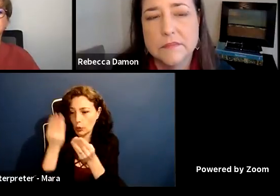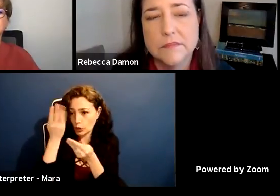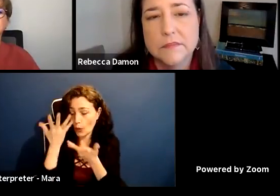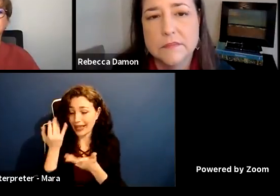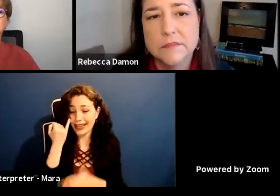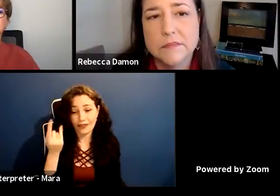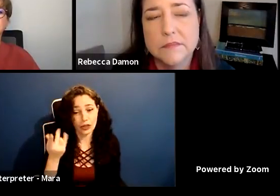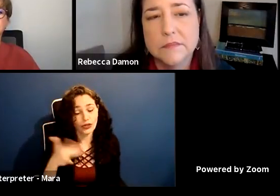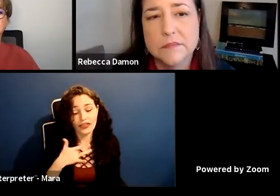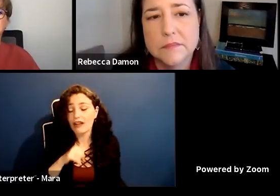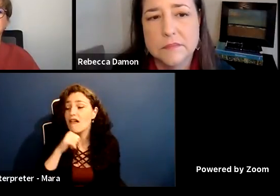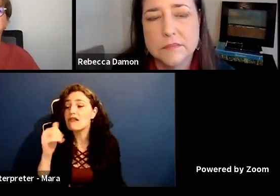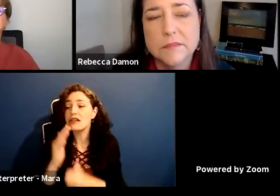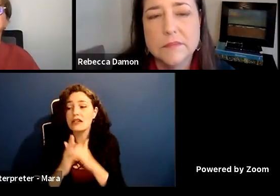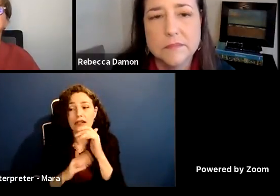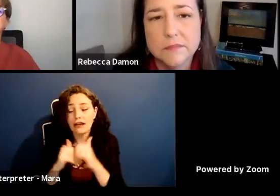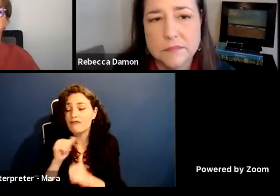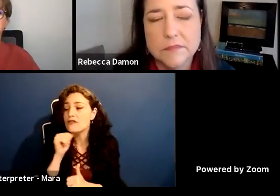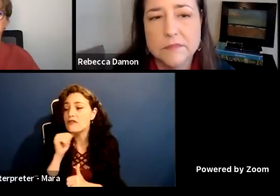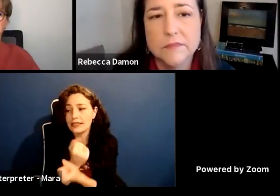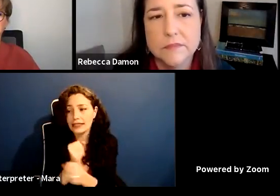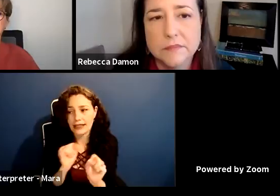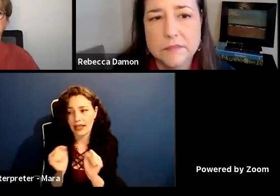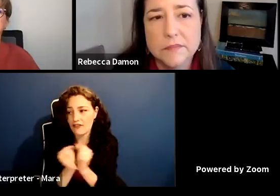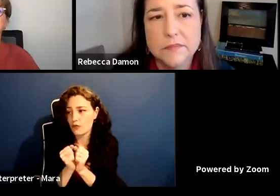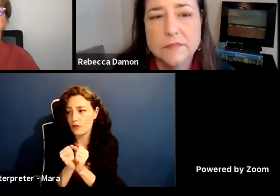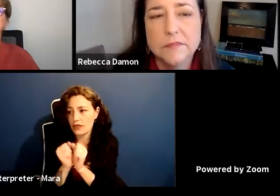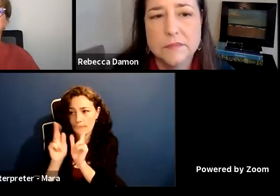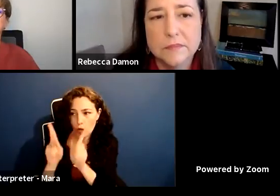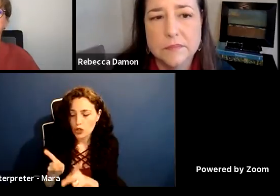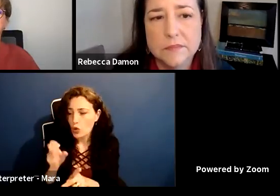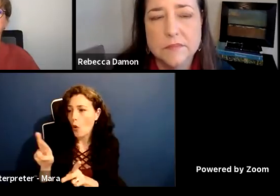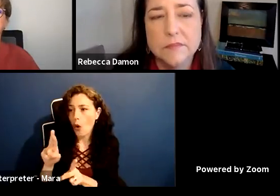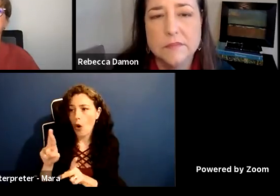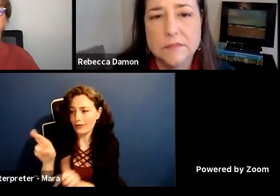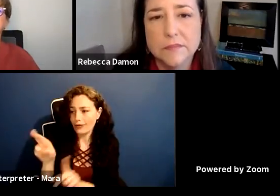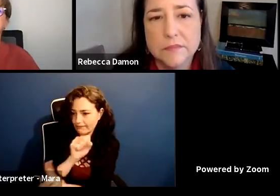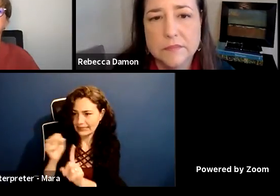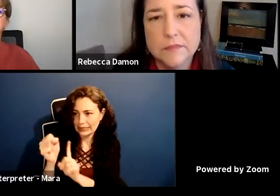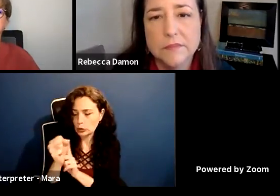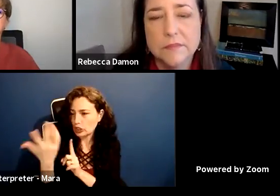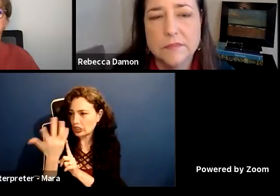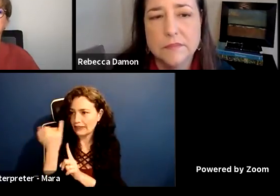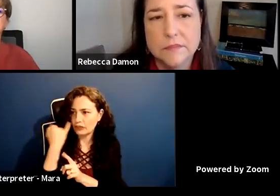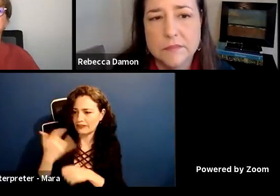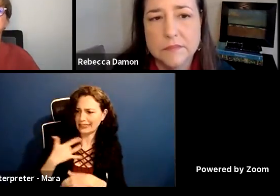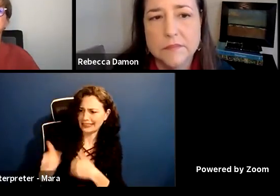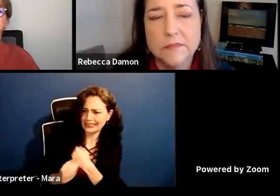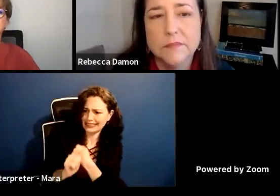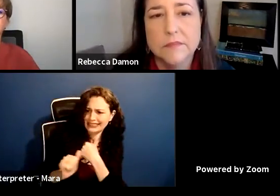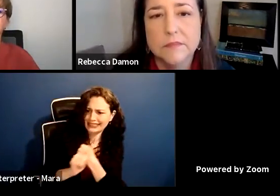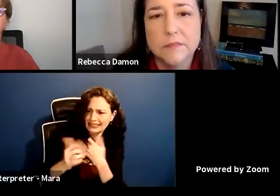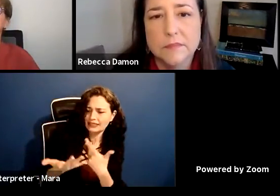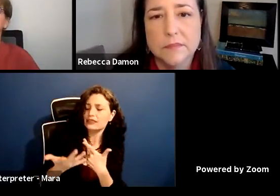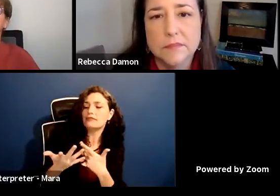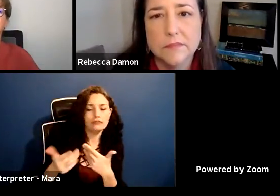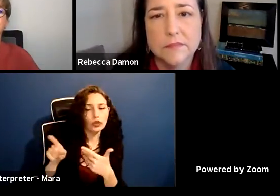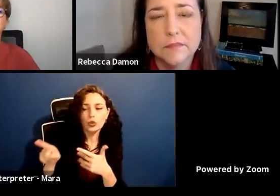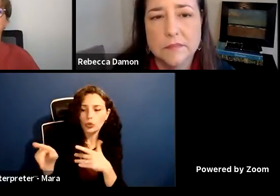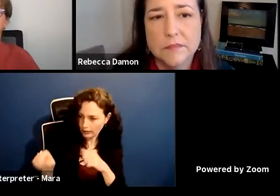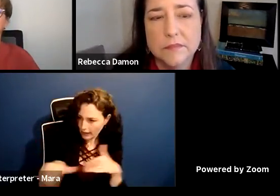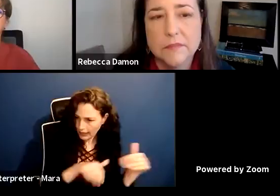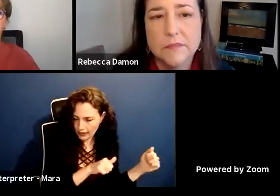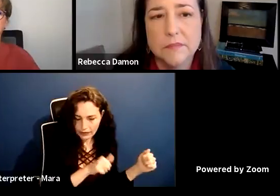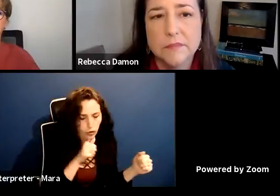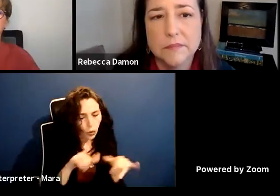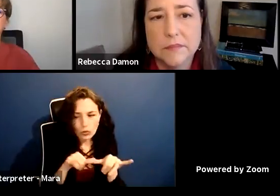you feel unsafe somewhere, if someone, is threatening you, you can leave. You don't have to stay. Your life